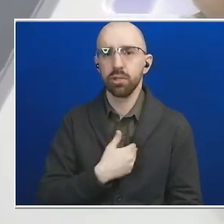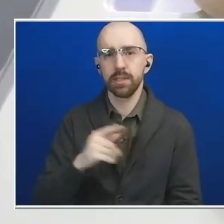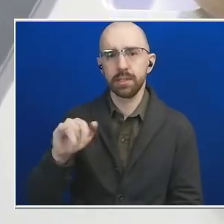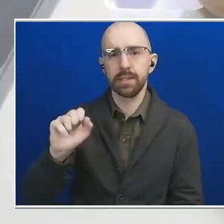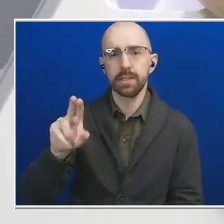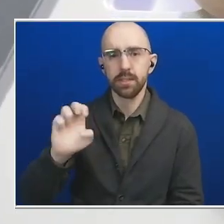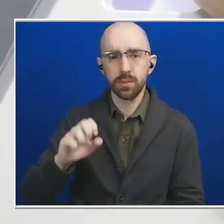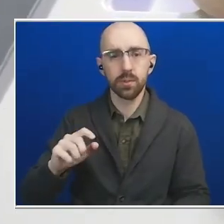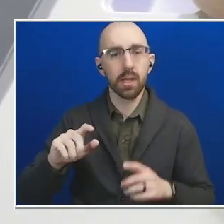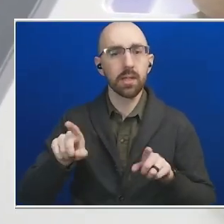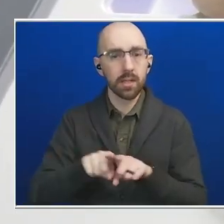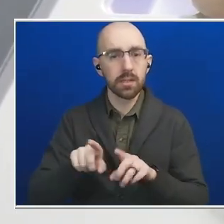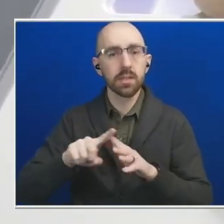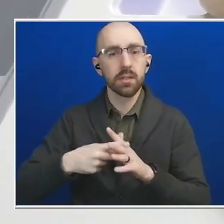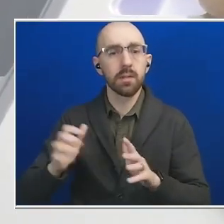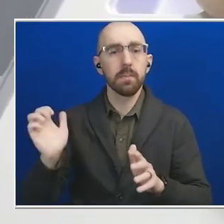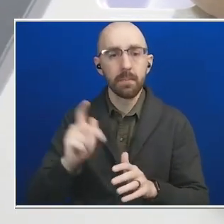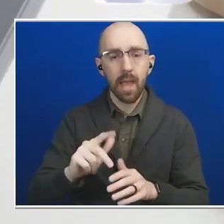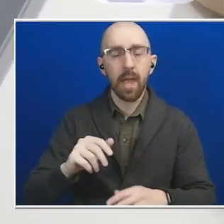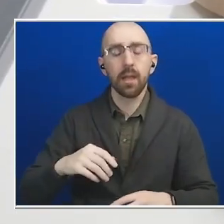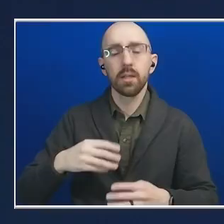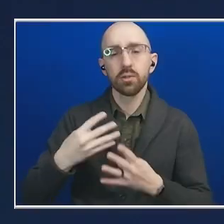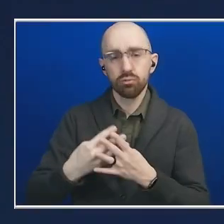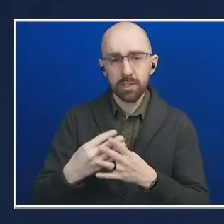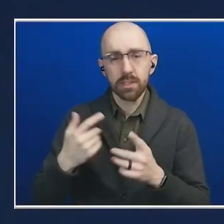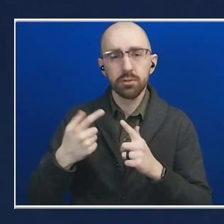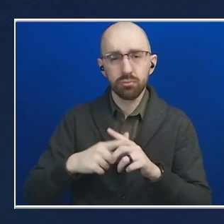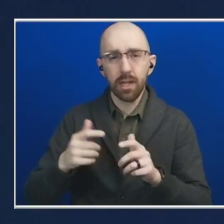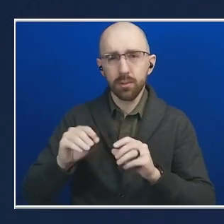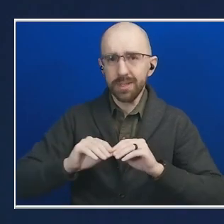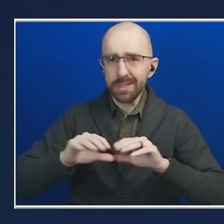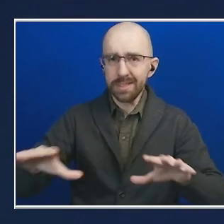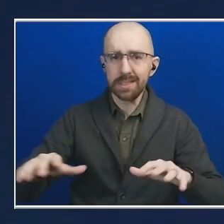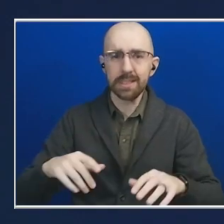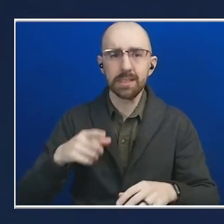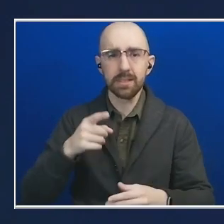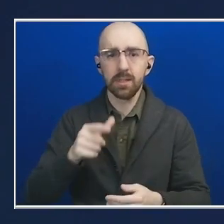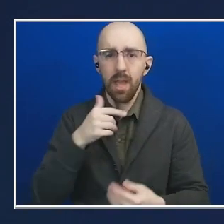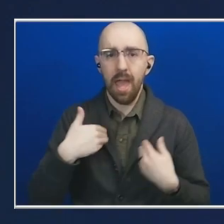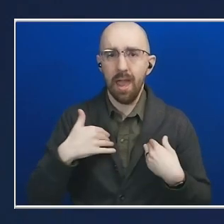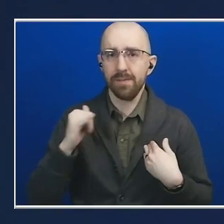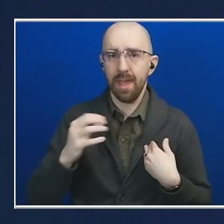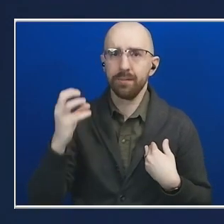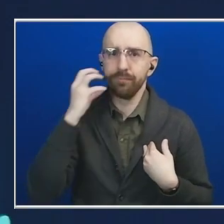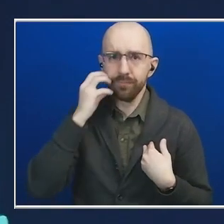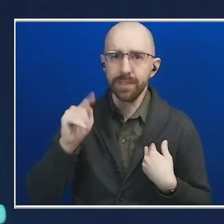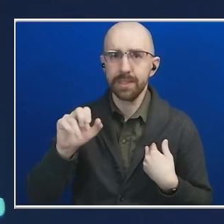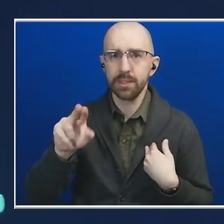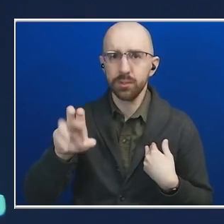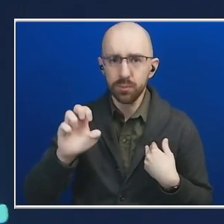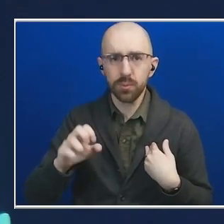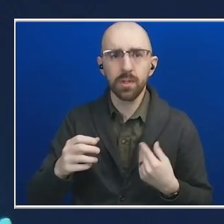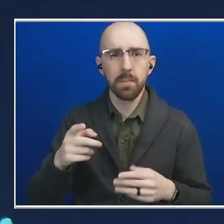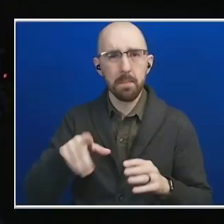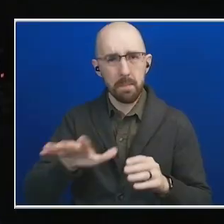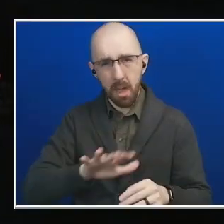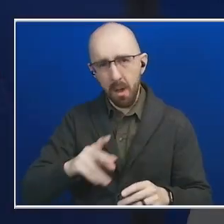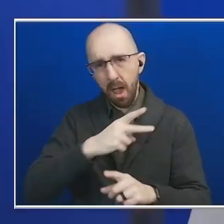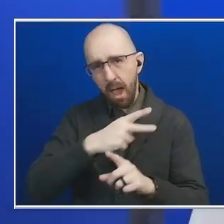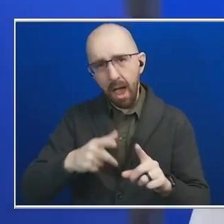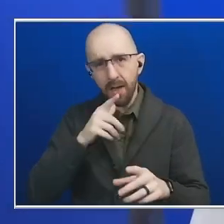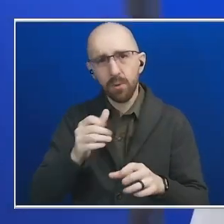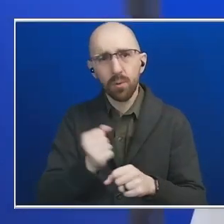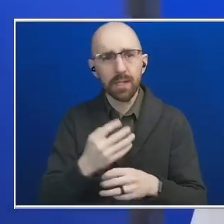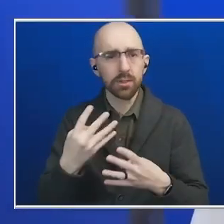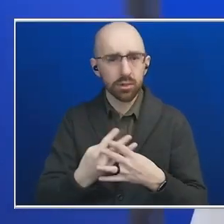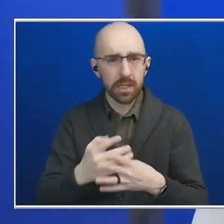screening, we're also trying to get the word out that for a lot of patients with dense breast tissue, about half of people who are getting screening, they actually need